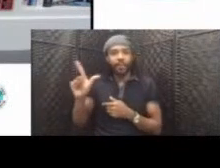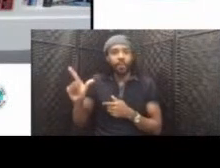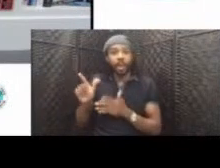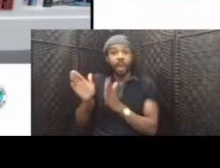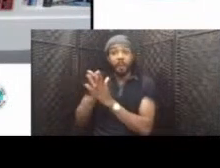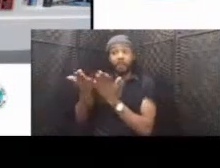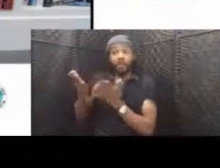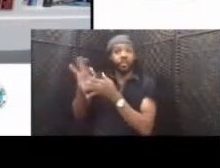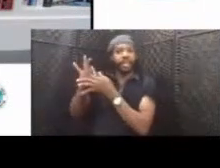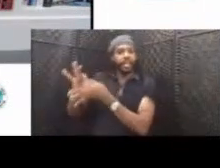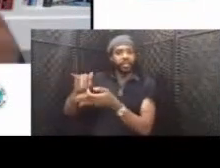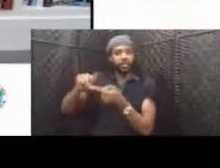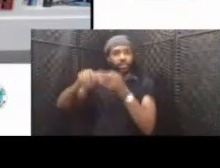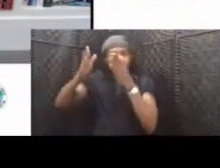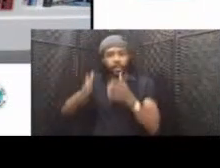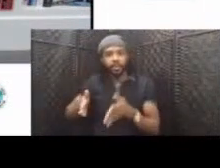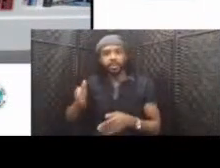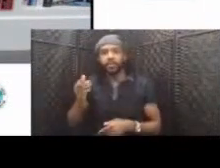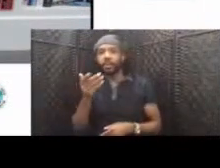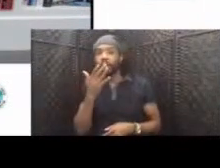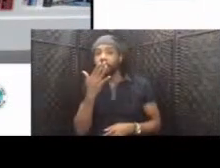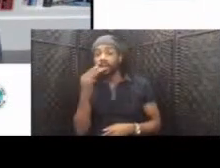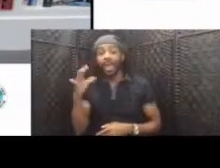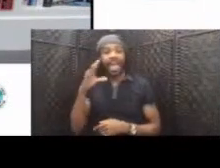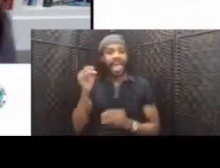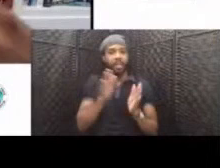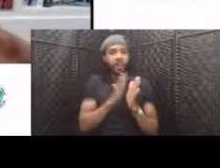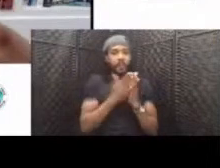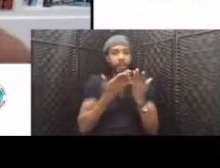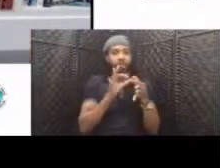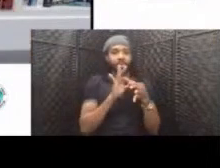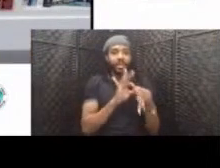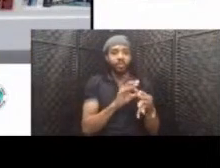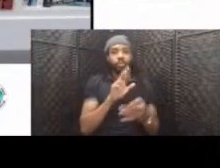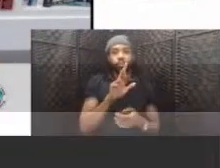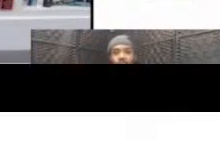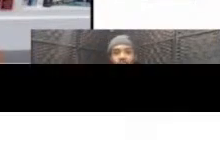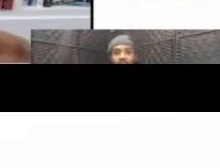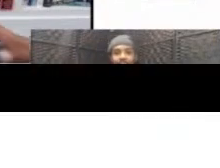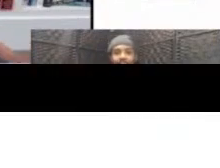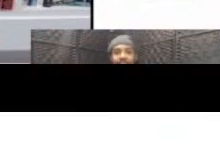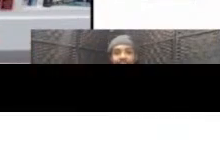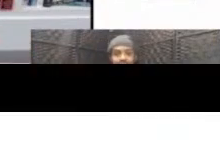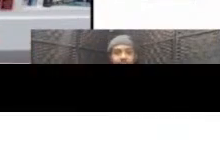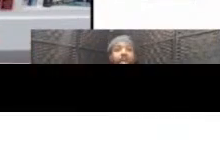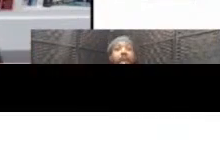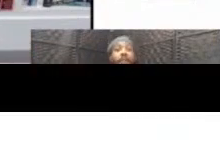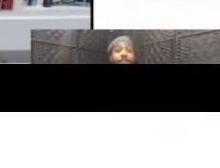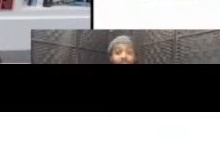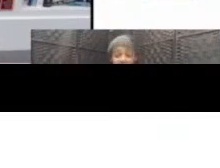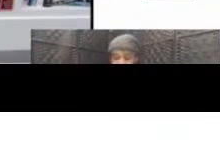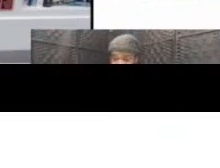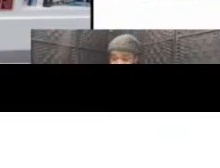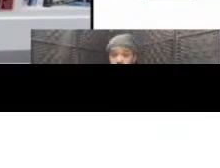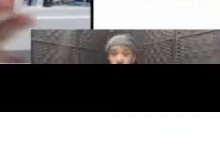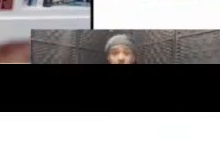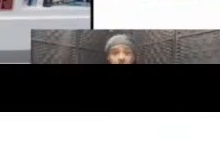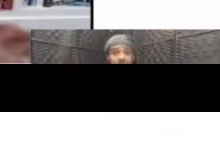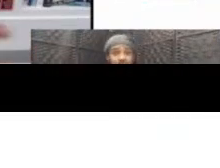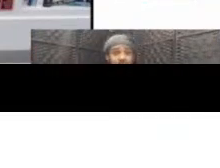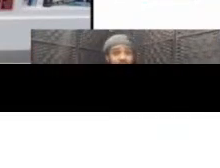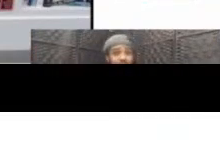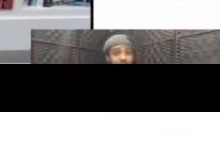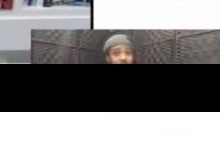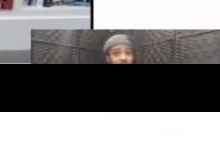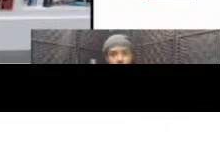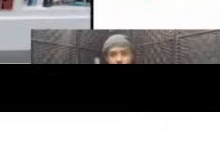of color and books about racism, which is then resulting in our kids. Sam, I don't allow this communities language where there's on the all